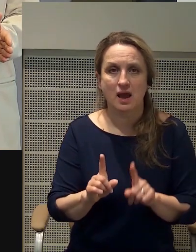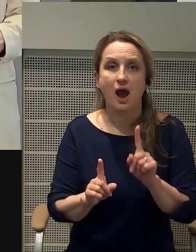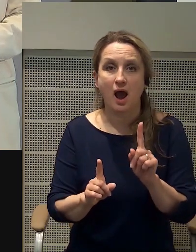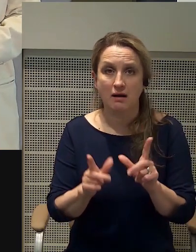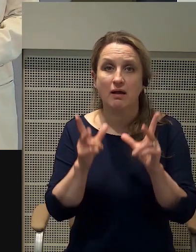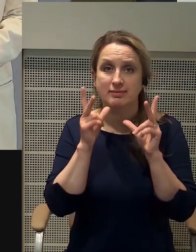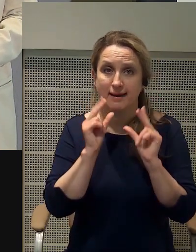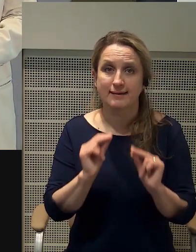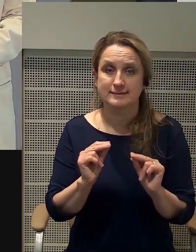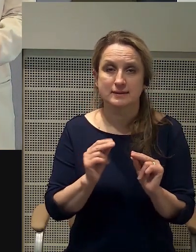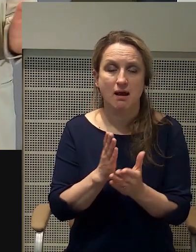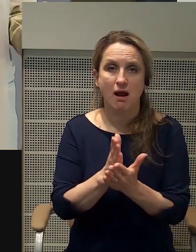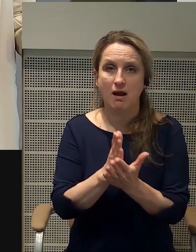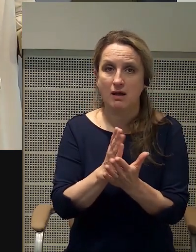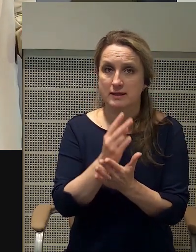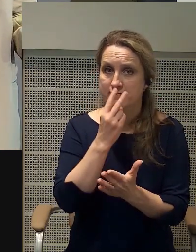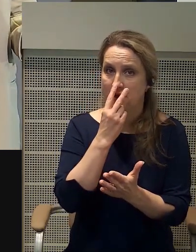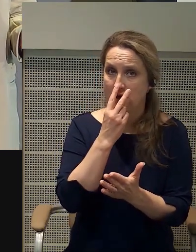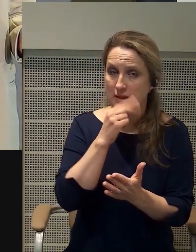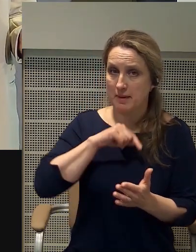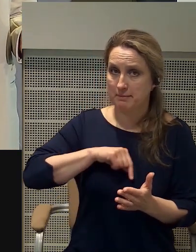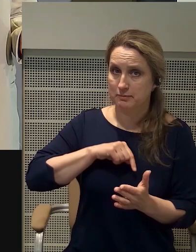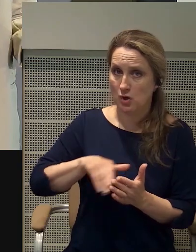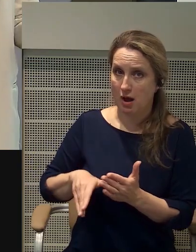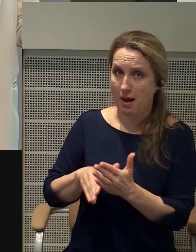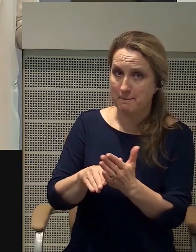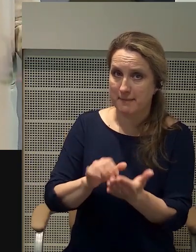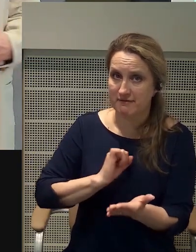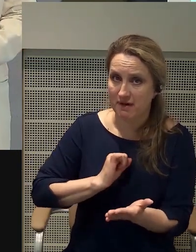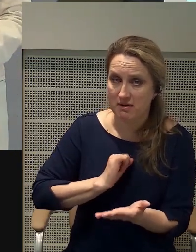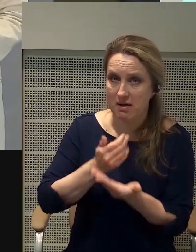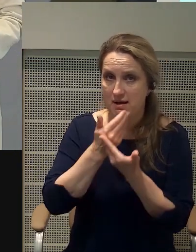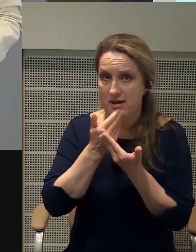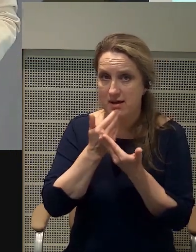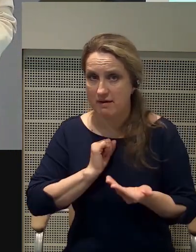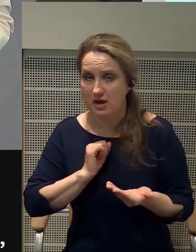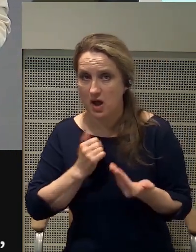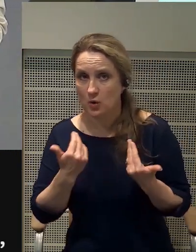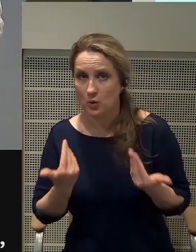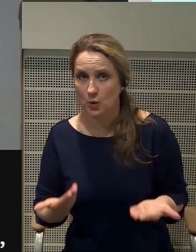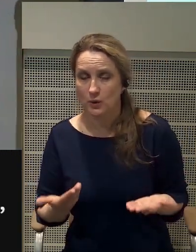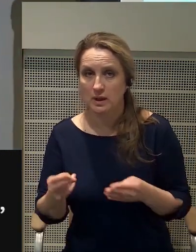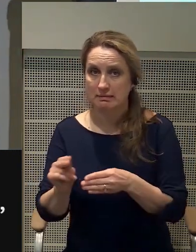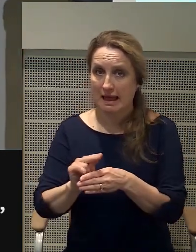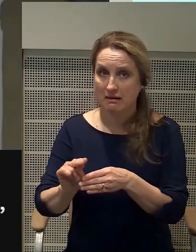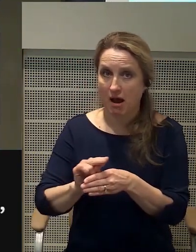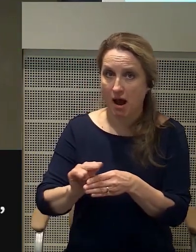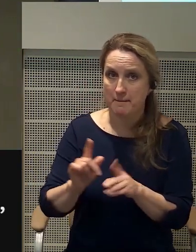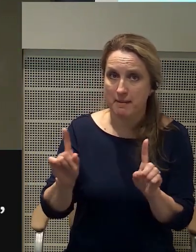necessary or a physical therapist or extra care by the dietitian, and we organize it within the next few